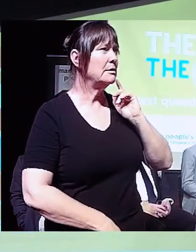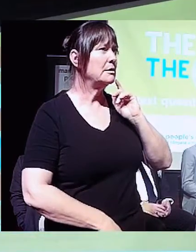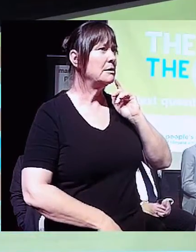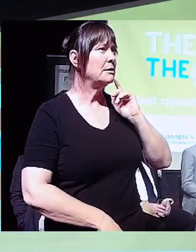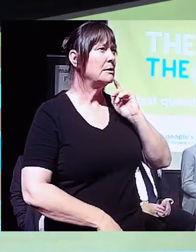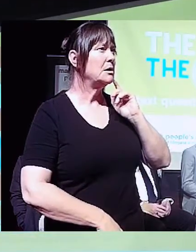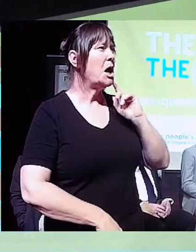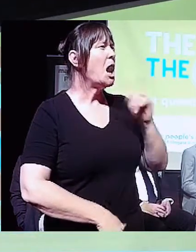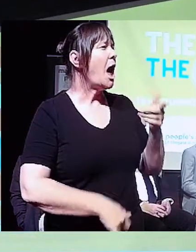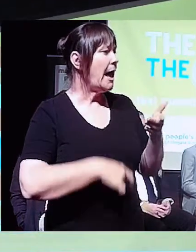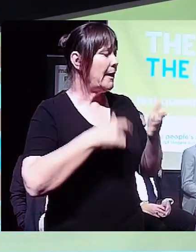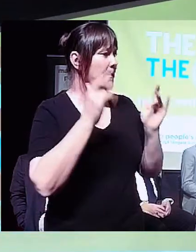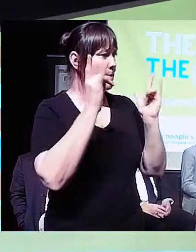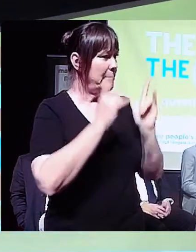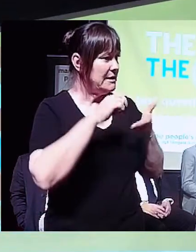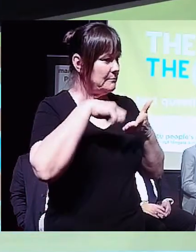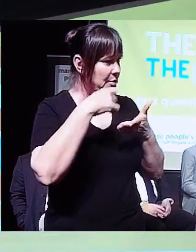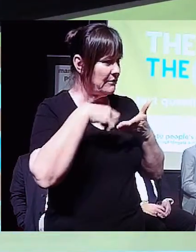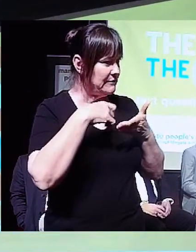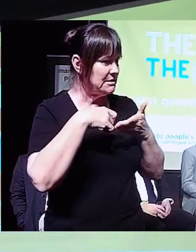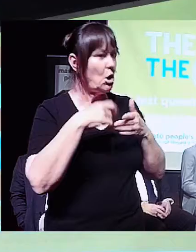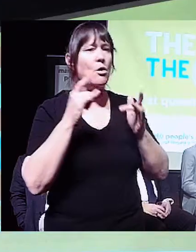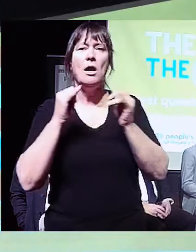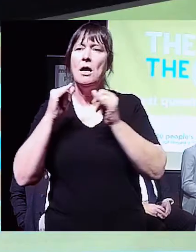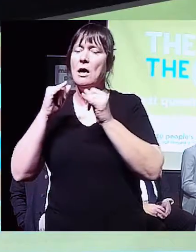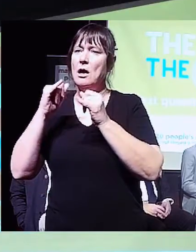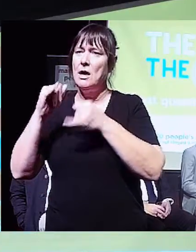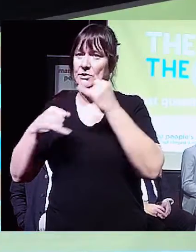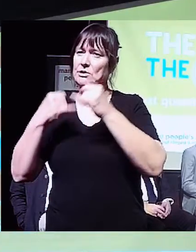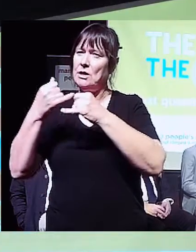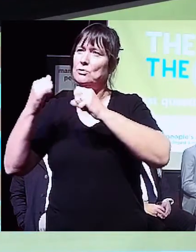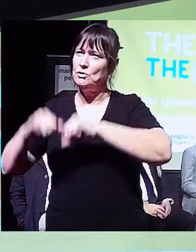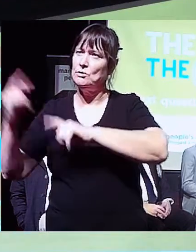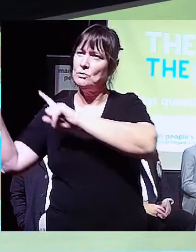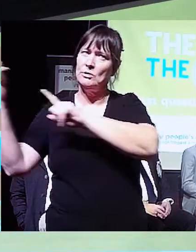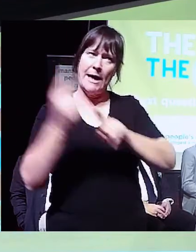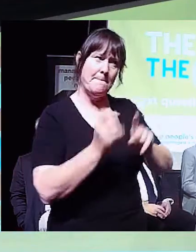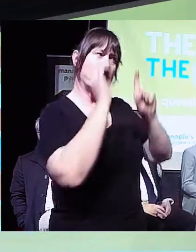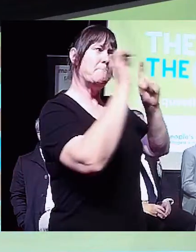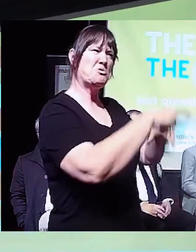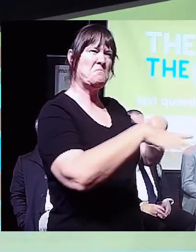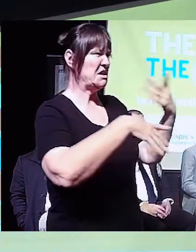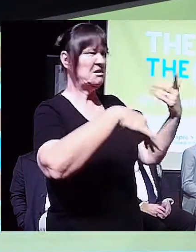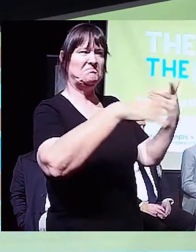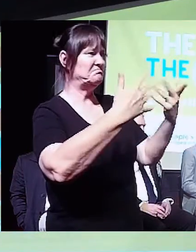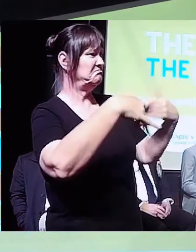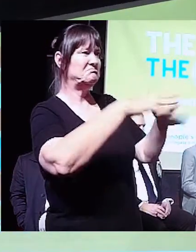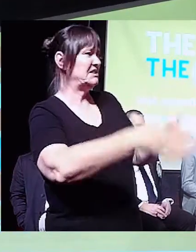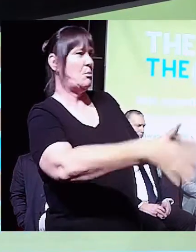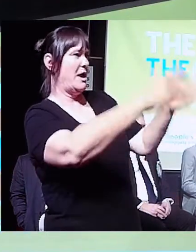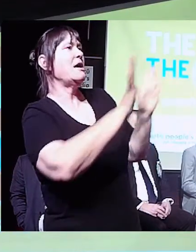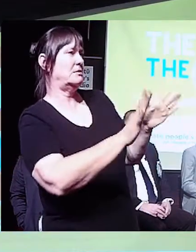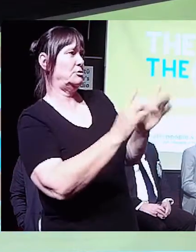and breakfasts, quarantine each group of international students together, monitor them the whole way, strict penalties for breaching